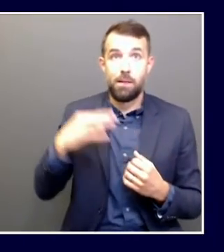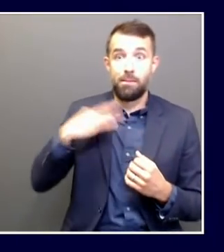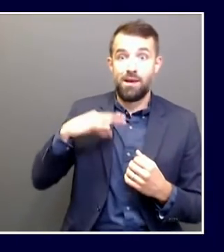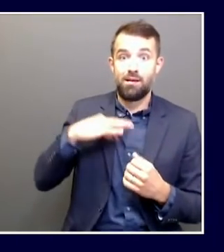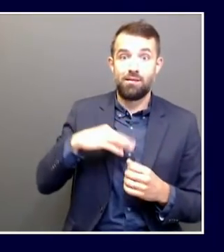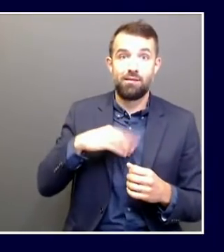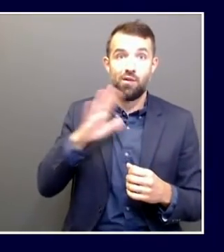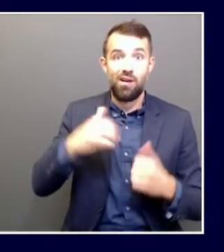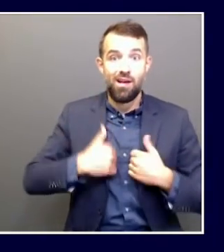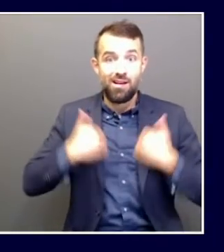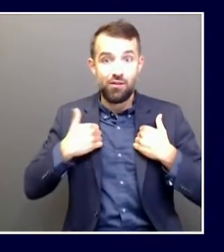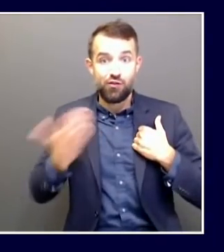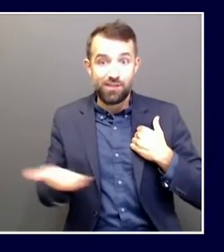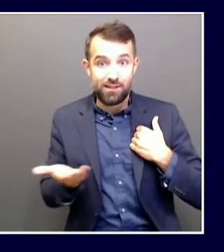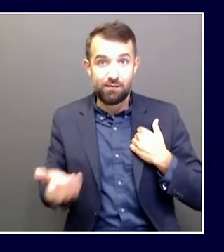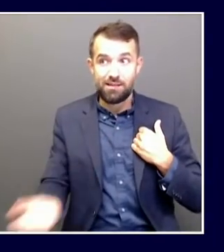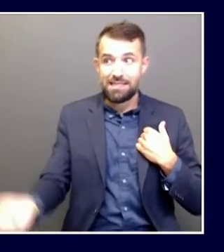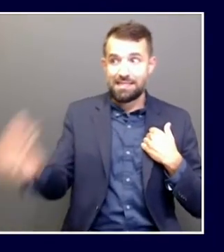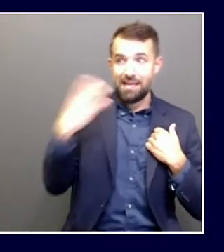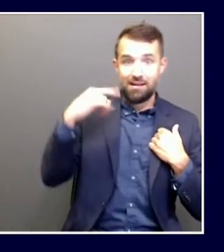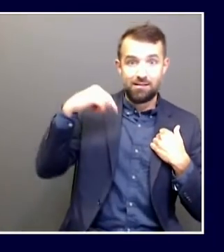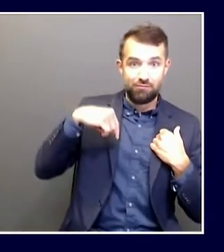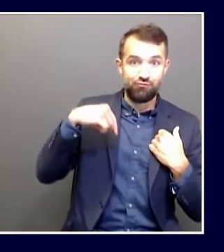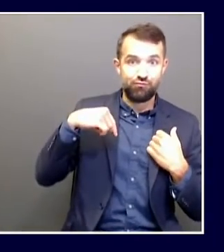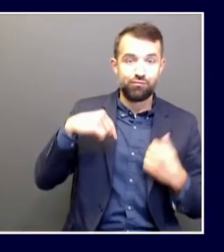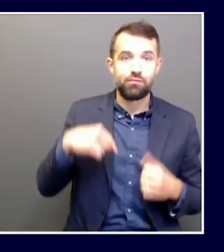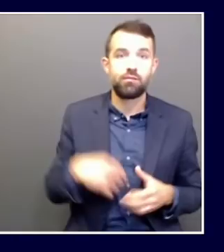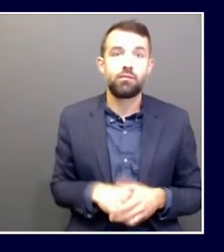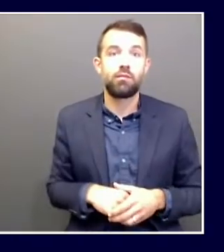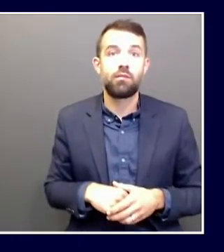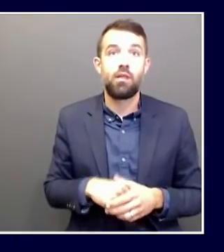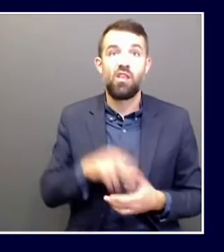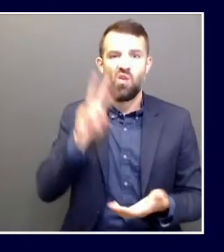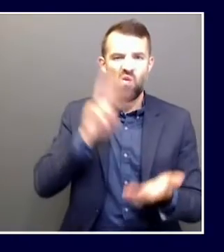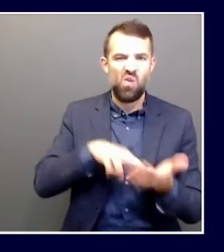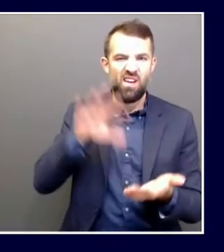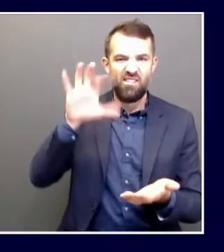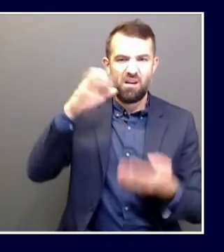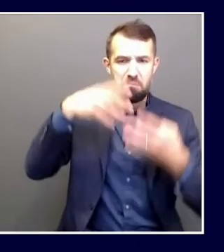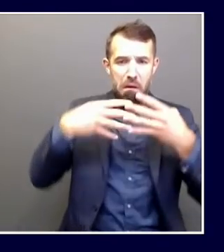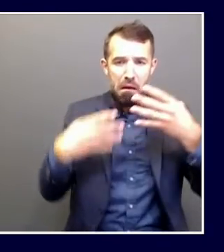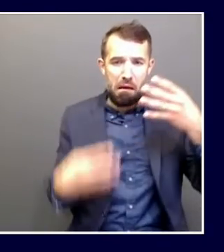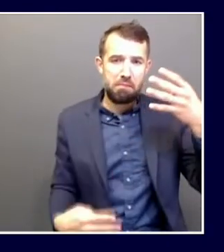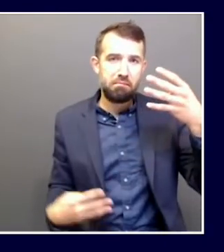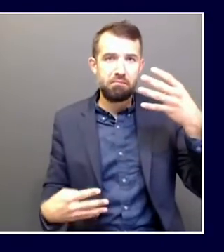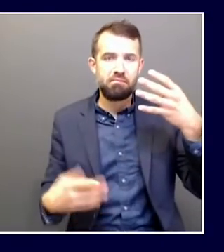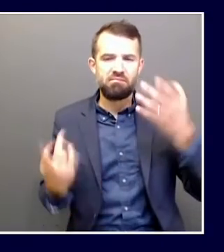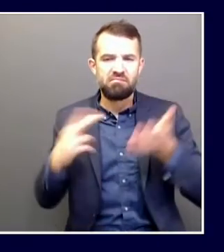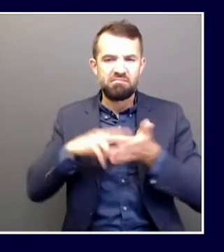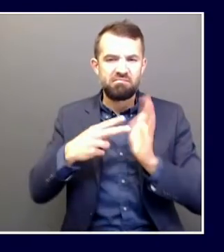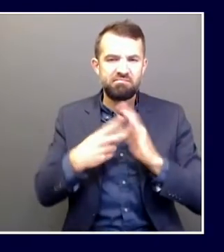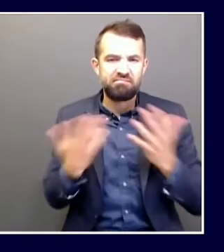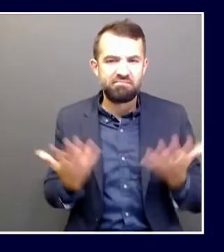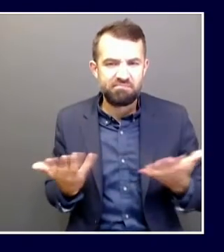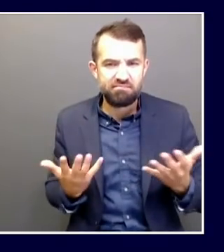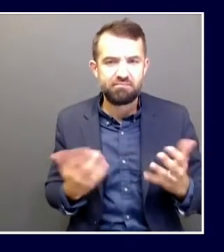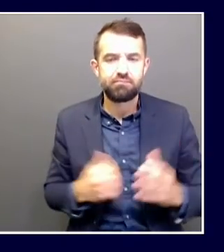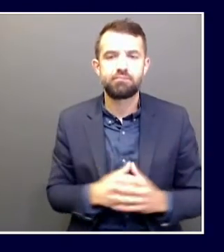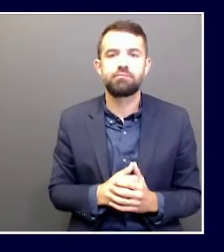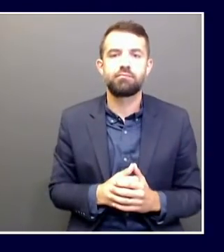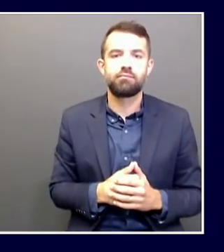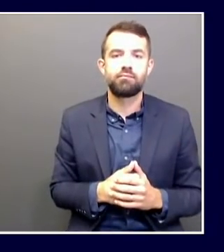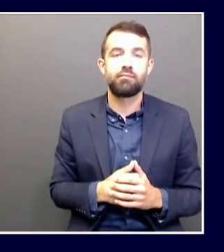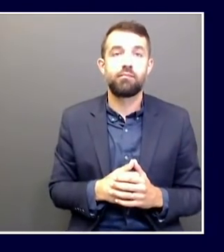So what does that 2,500 really mean? Or in particular, what does it not mean? Well, the most important thing I want to note